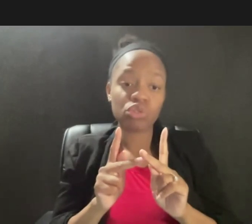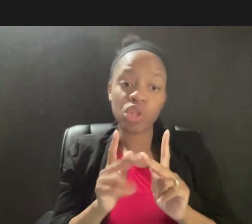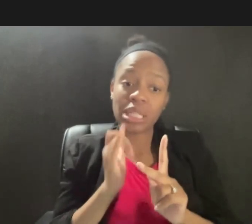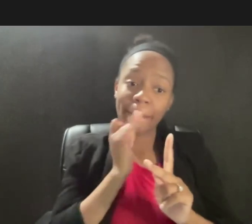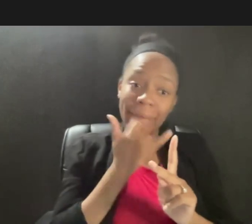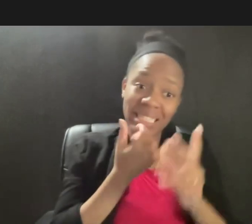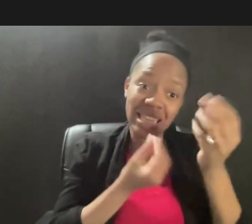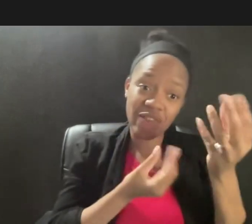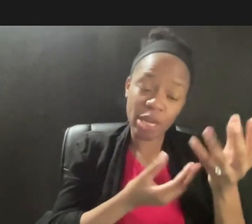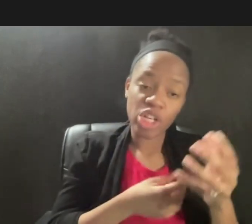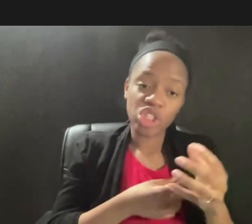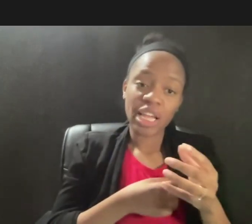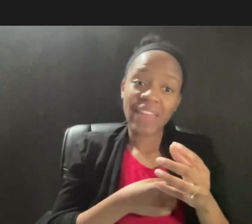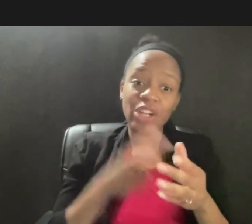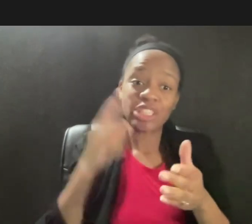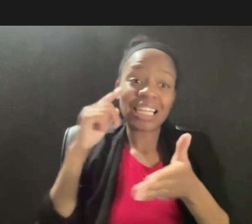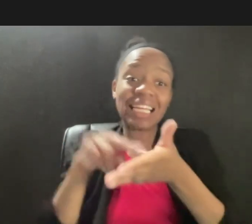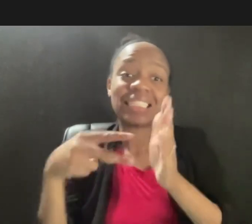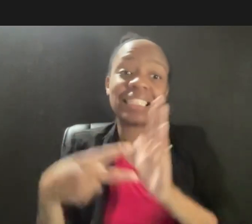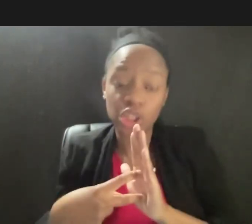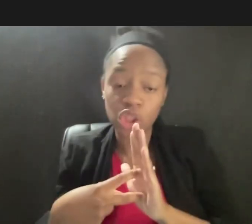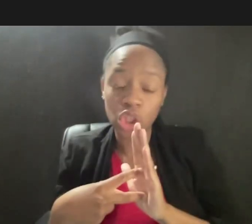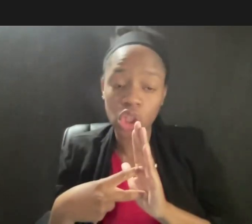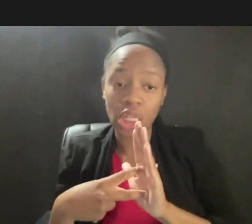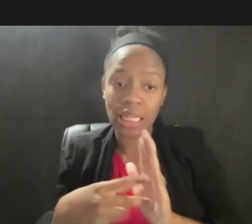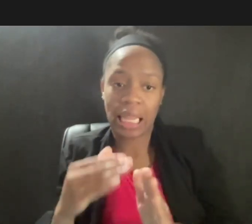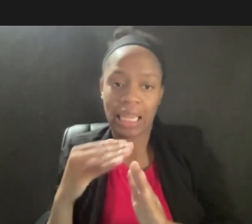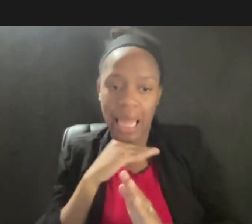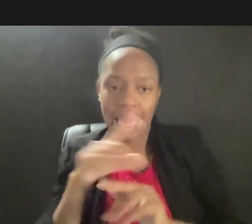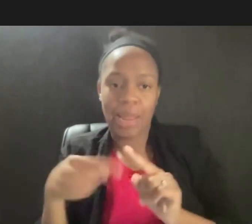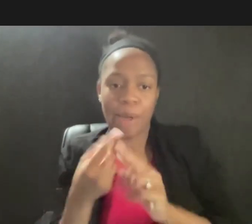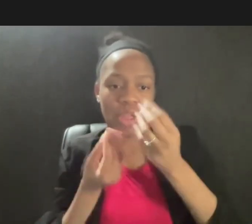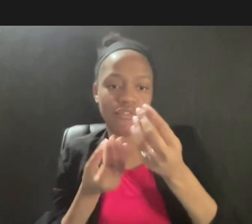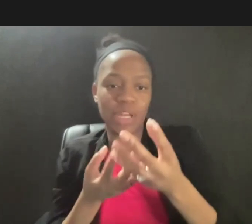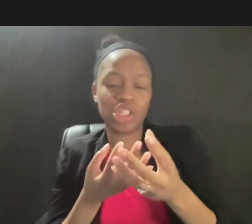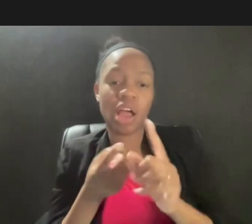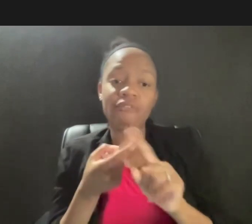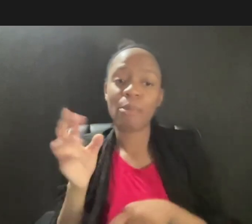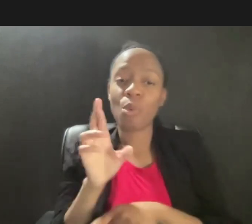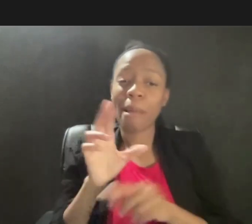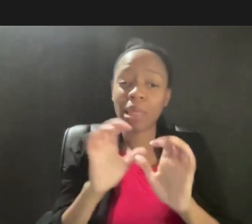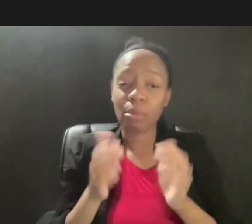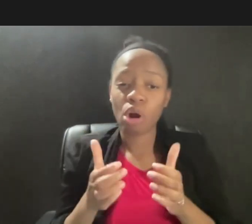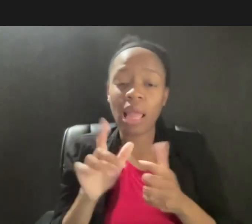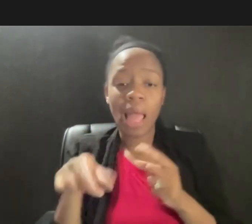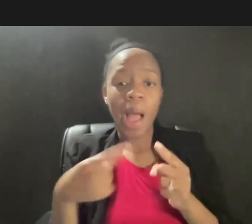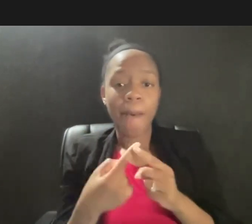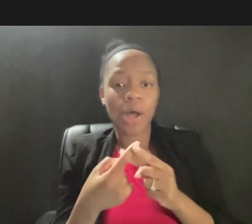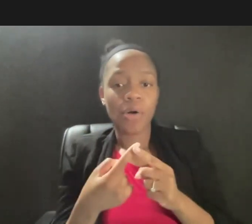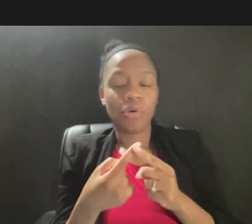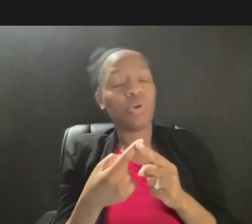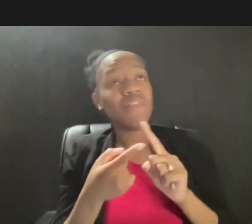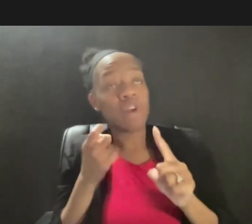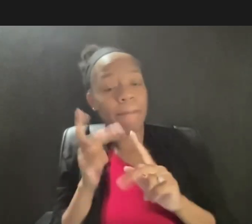for people who don't know any better, and then there's disinformation largely from the Republican Party from people